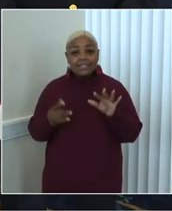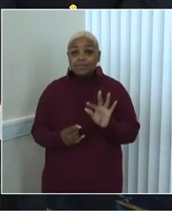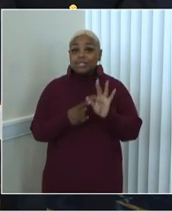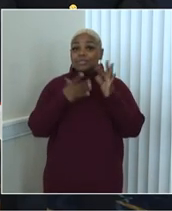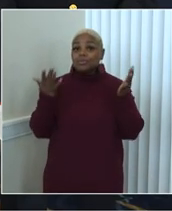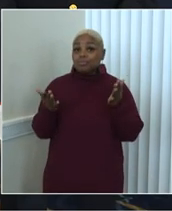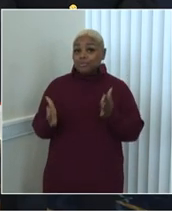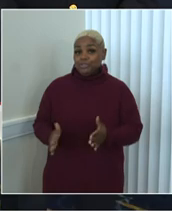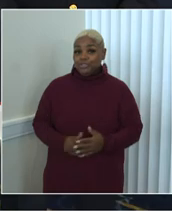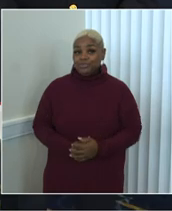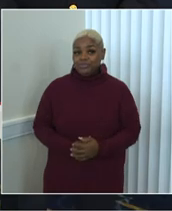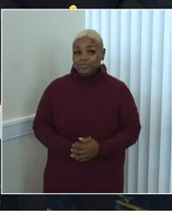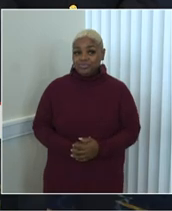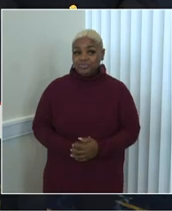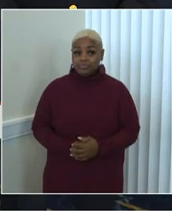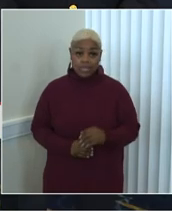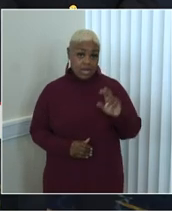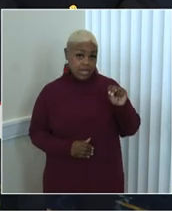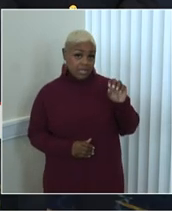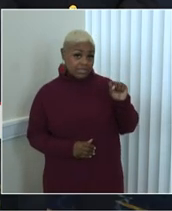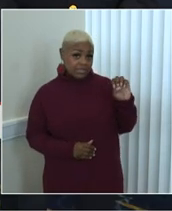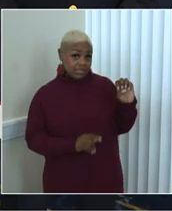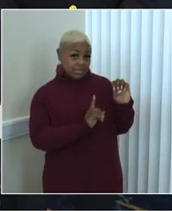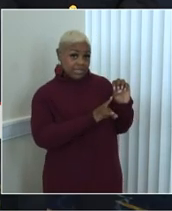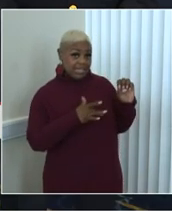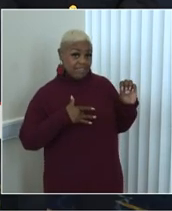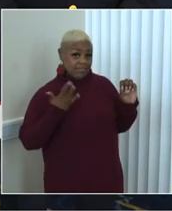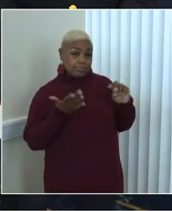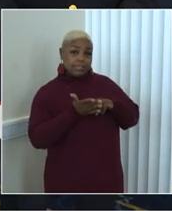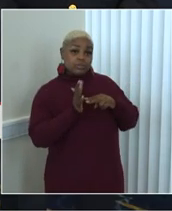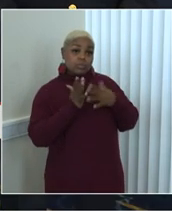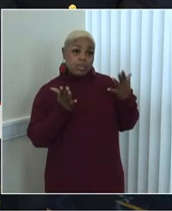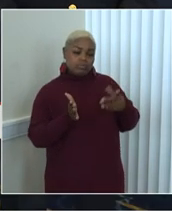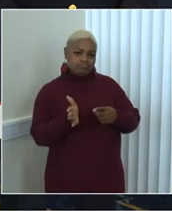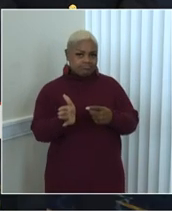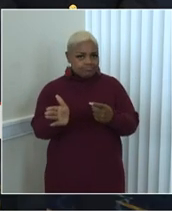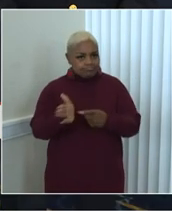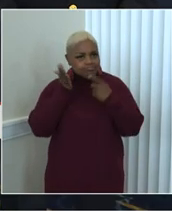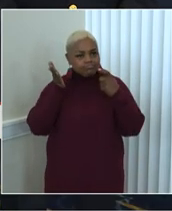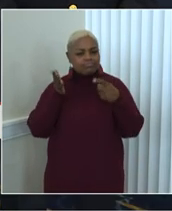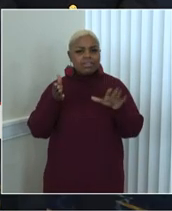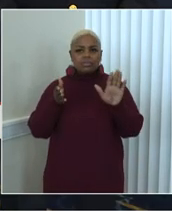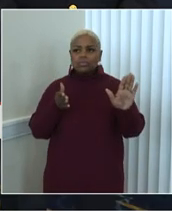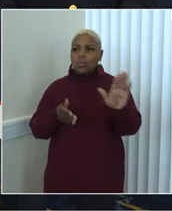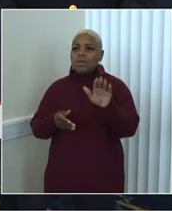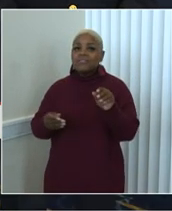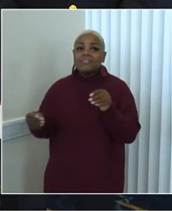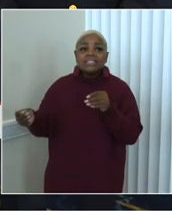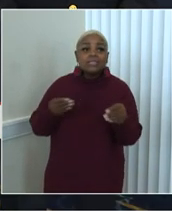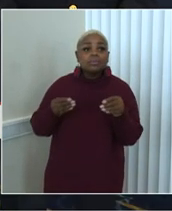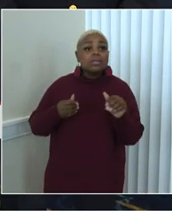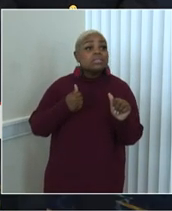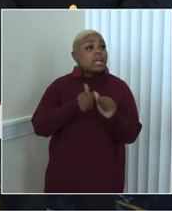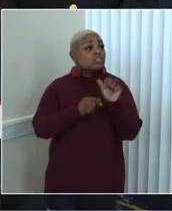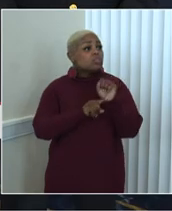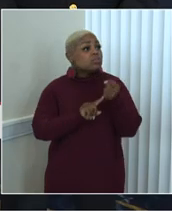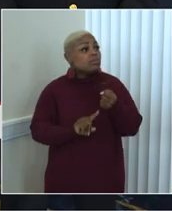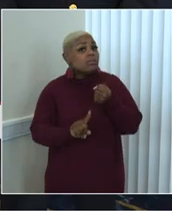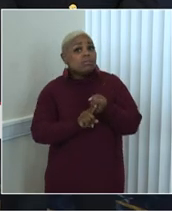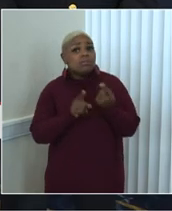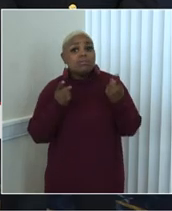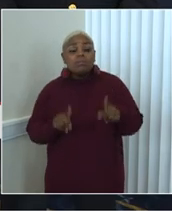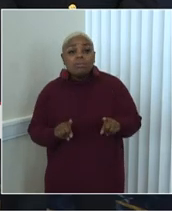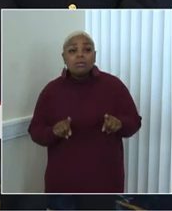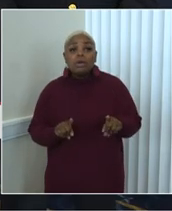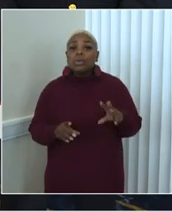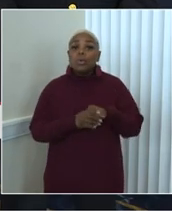NSSCs are designed to be nimble and adaptable when faced with any potentially hazardous situation, including the type of inclement weather expected